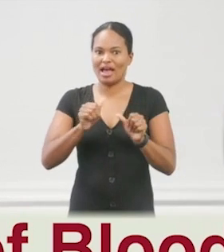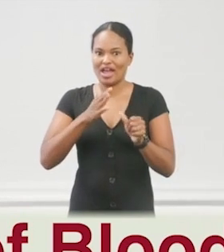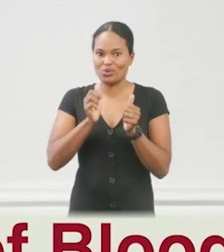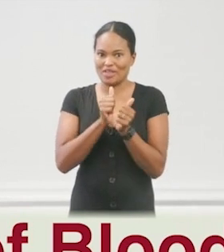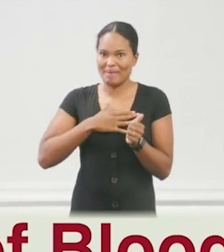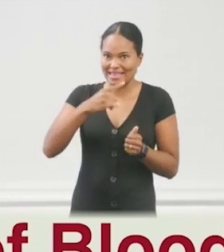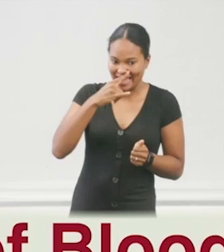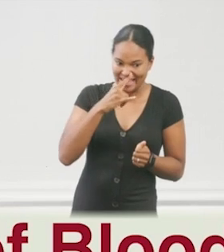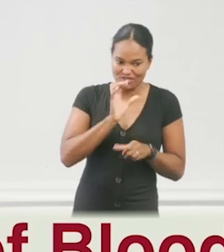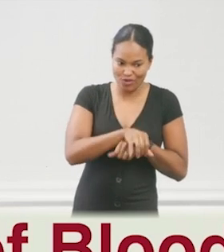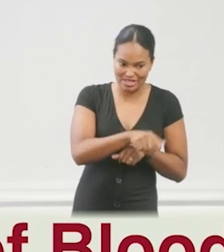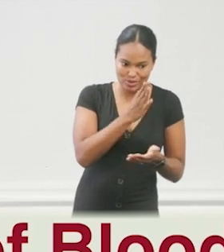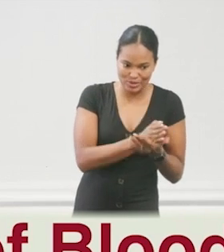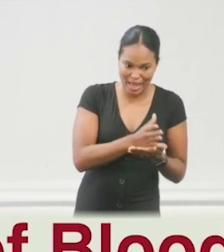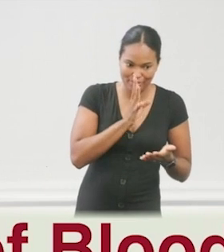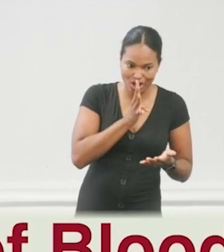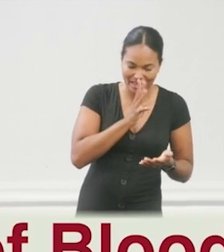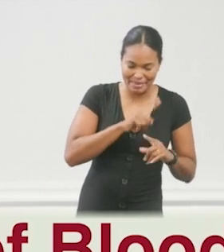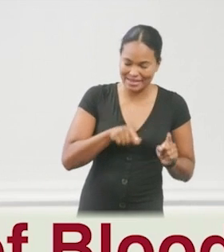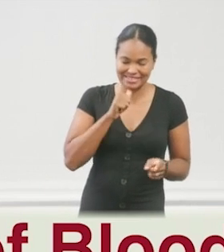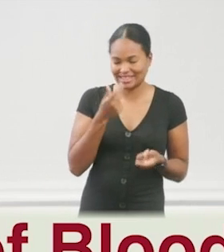but it doesn't work either.